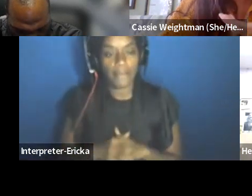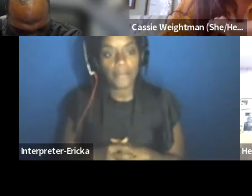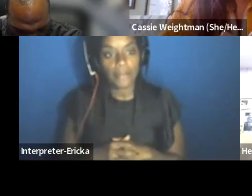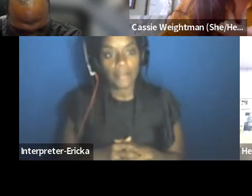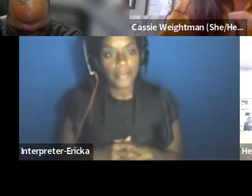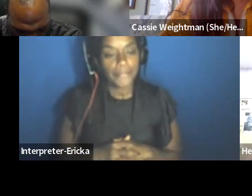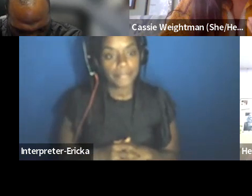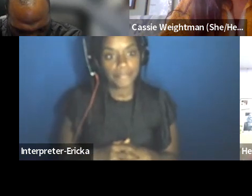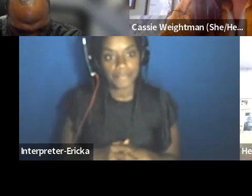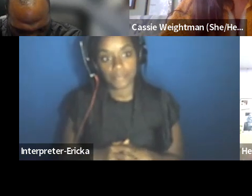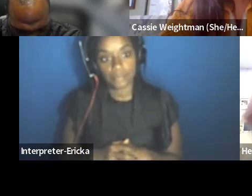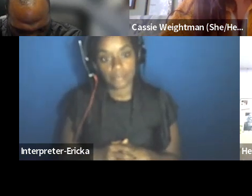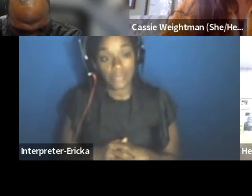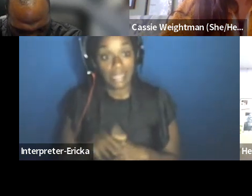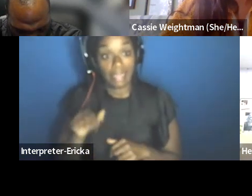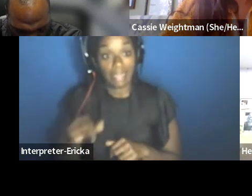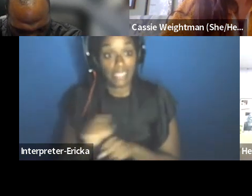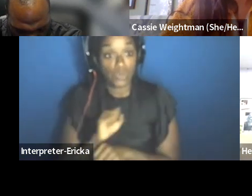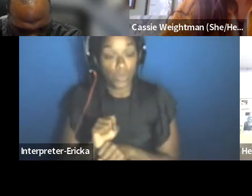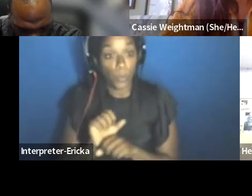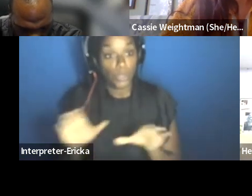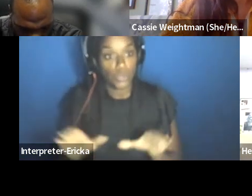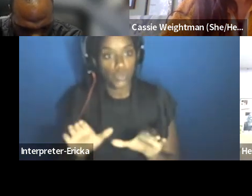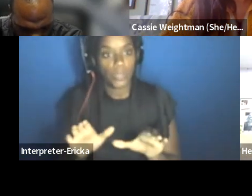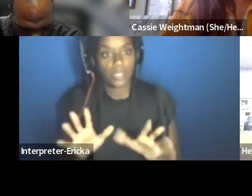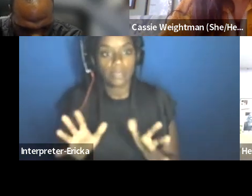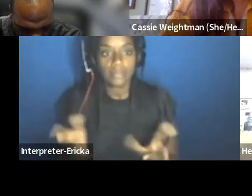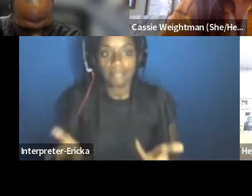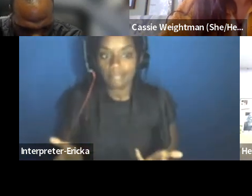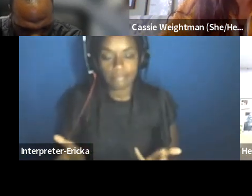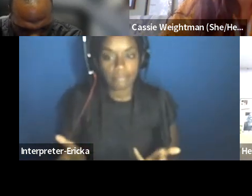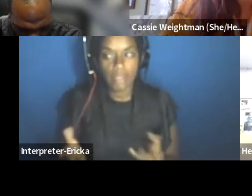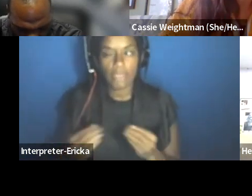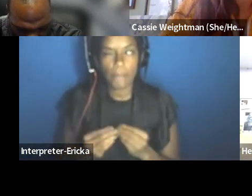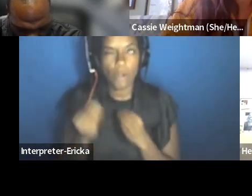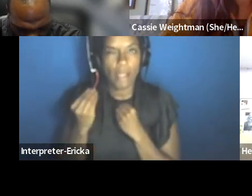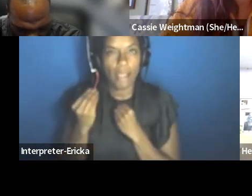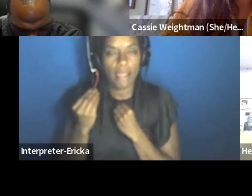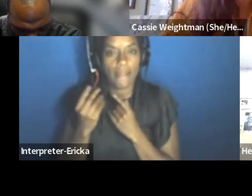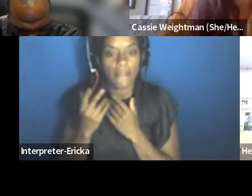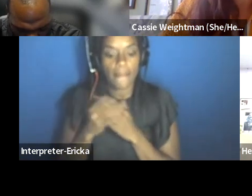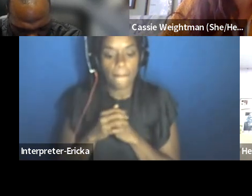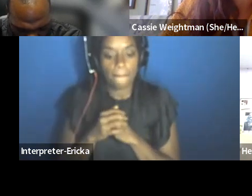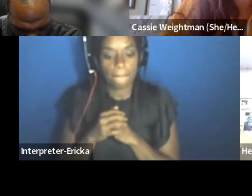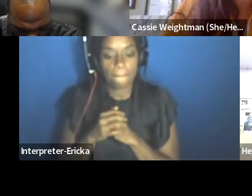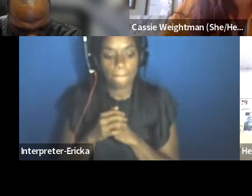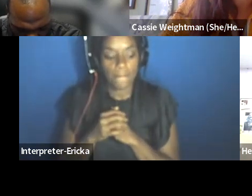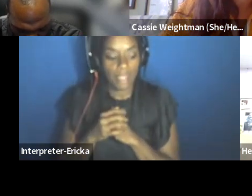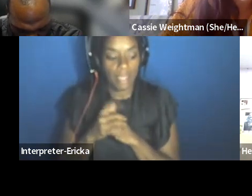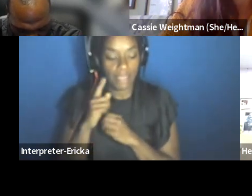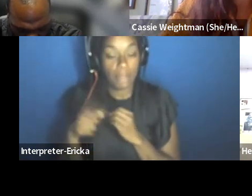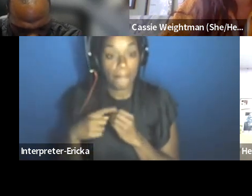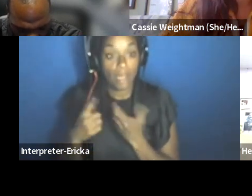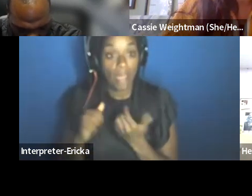you know, in doing this work, it's like you're getting, I mean, the more I think about the fact that we're fielding crisis calls all the time, I'm